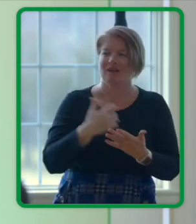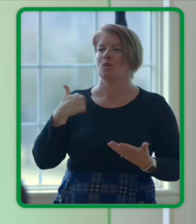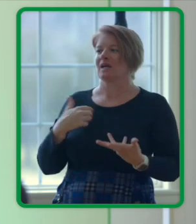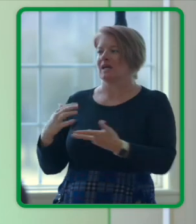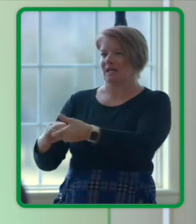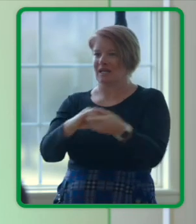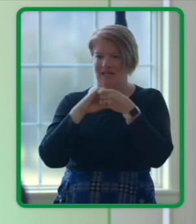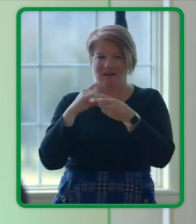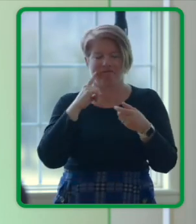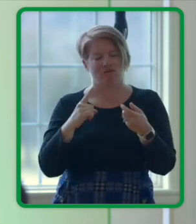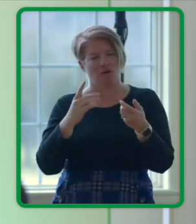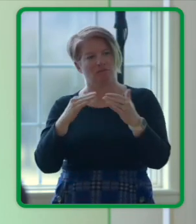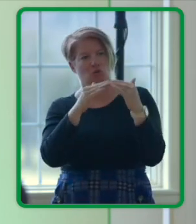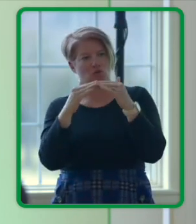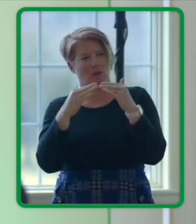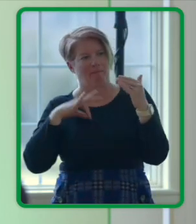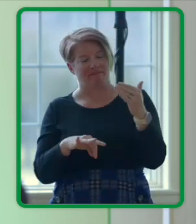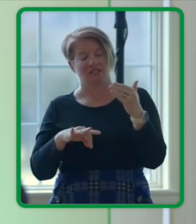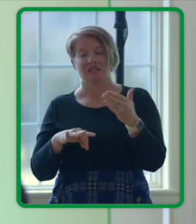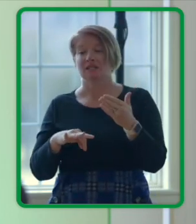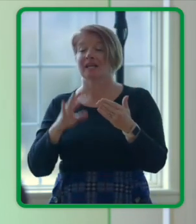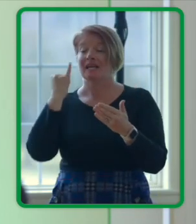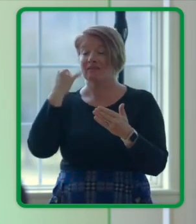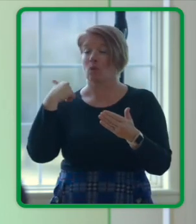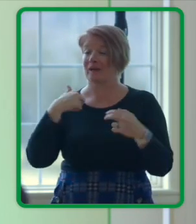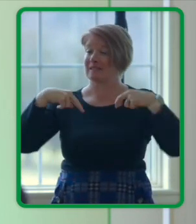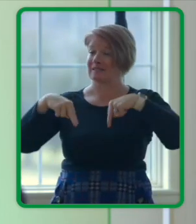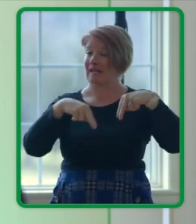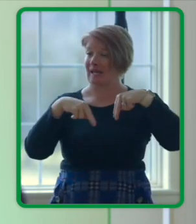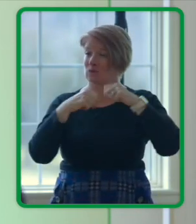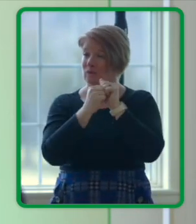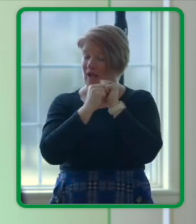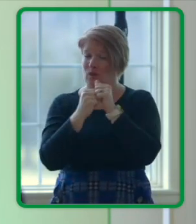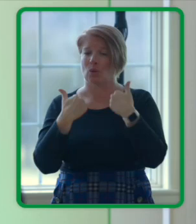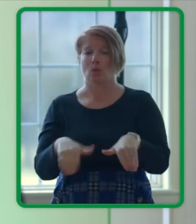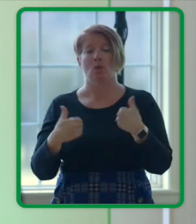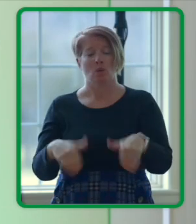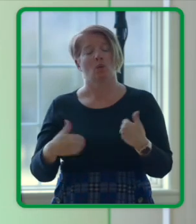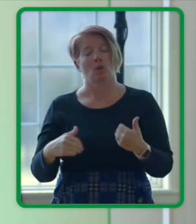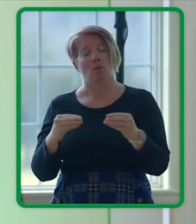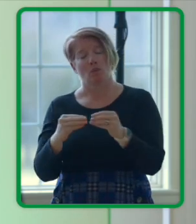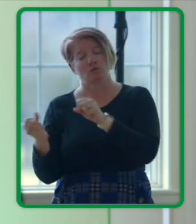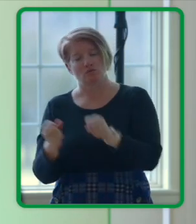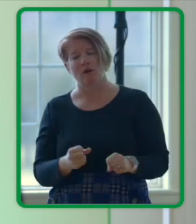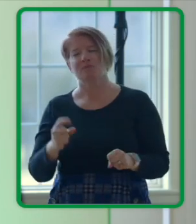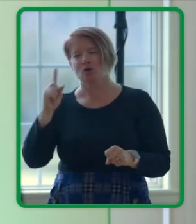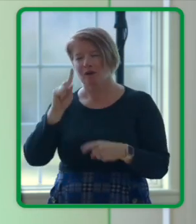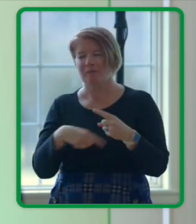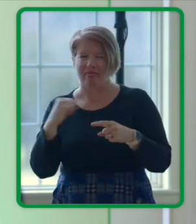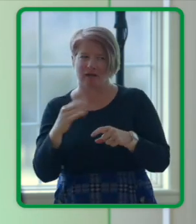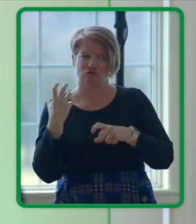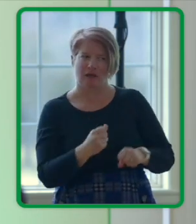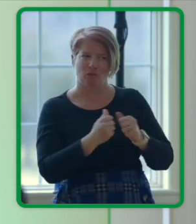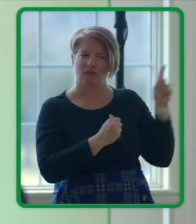benefit. Standing together makes each of us stronger. You heard about that strength firsthand in those powerful stories. You can find more of those